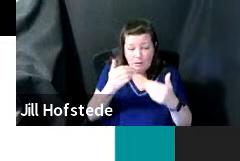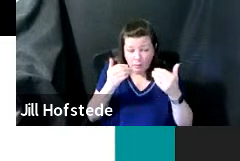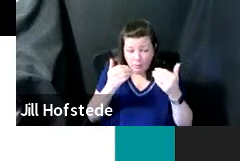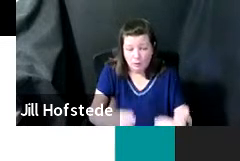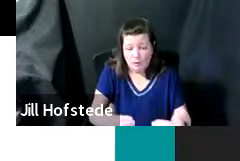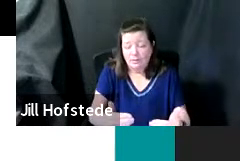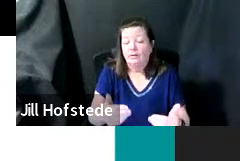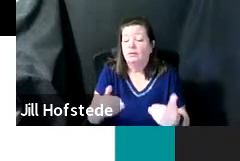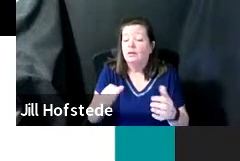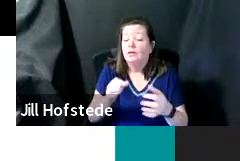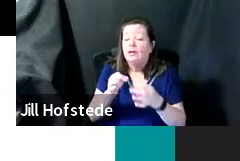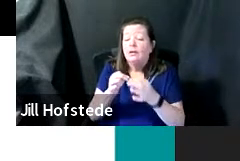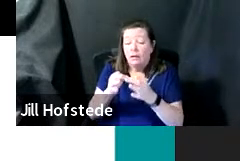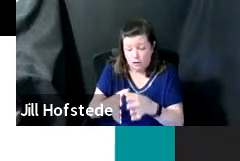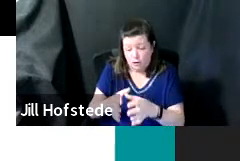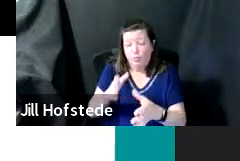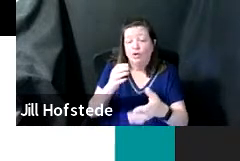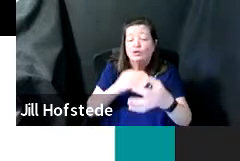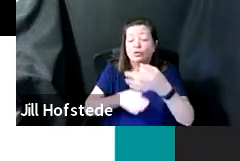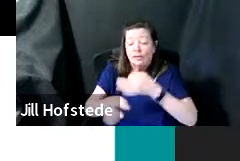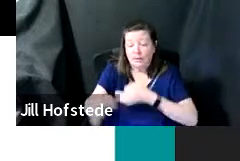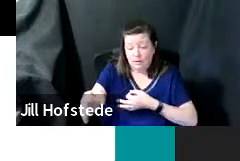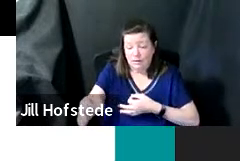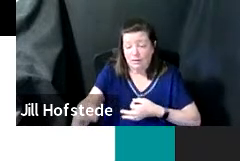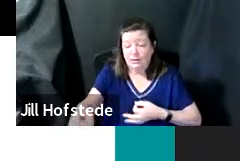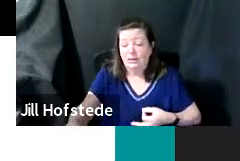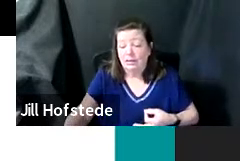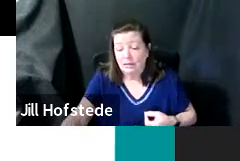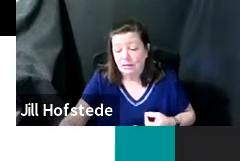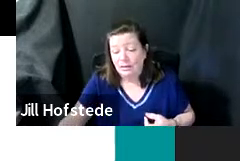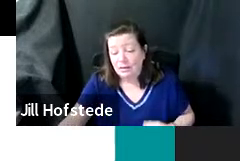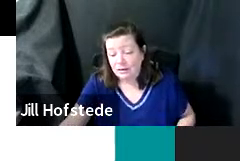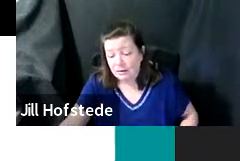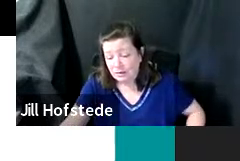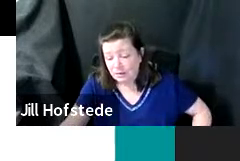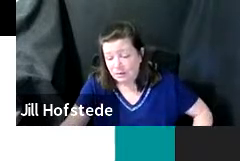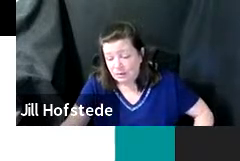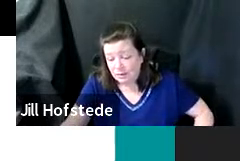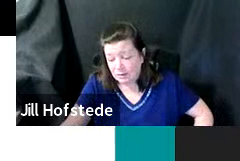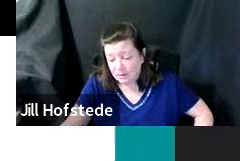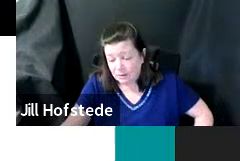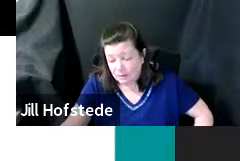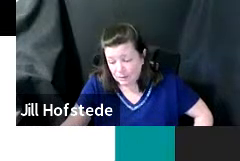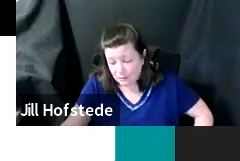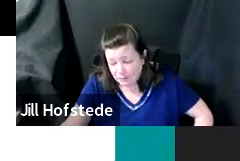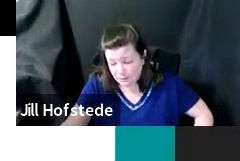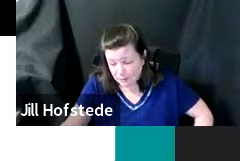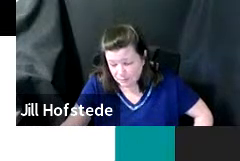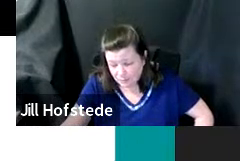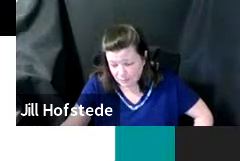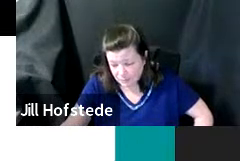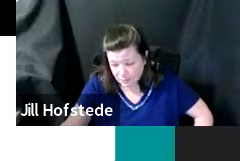work. And you can see a list of a couple of the recent places we've been at to present.